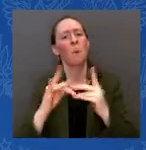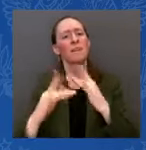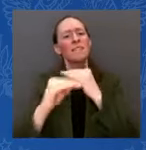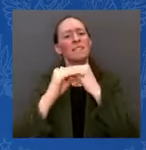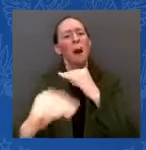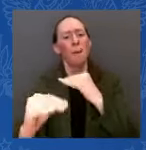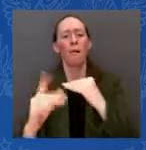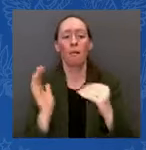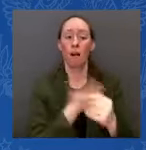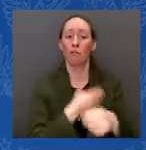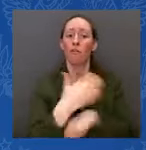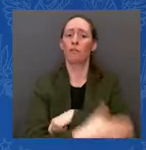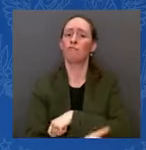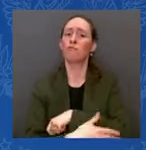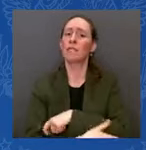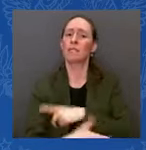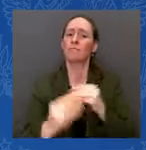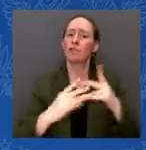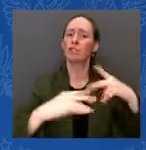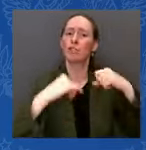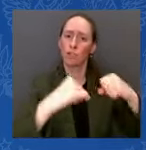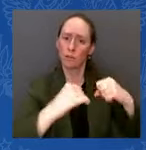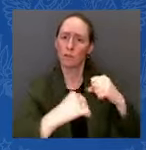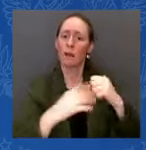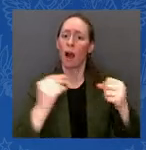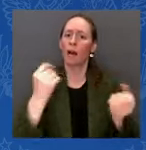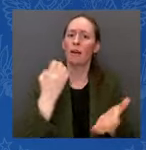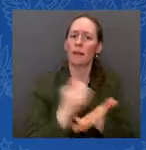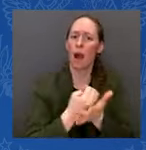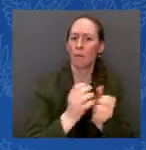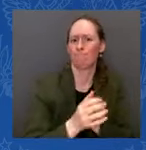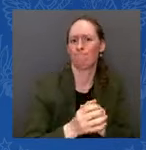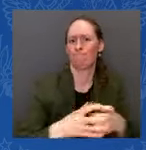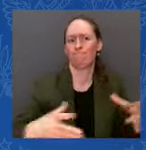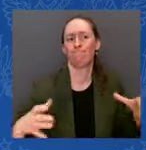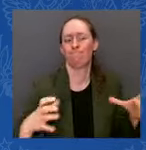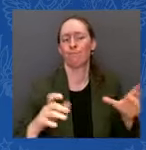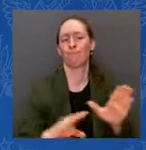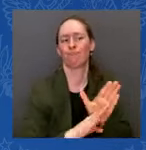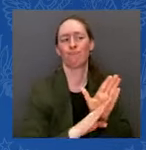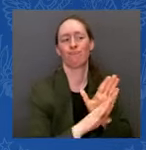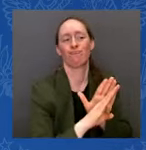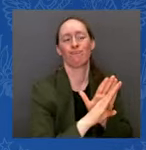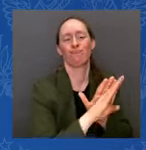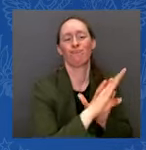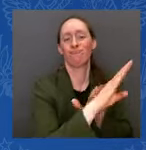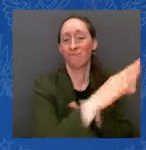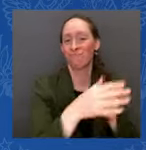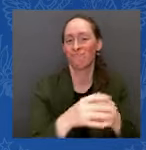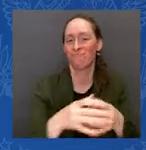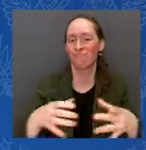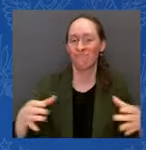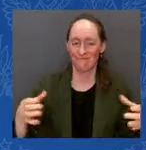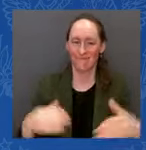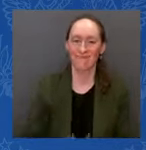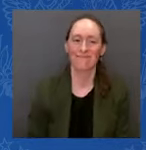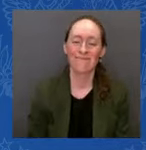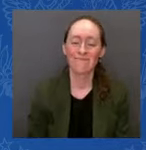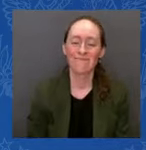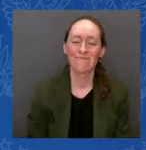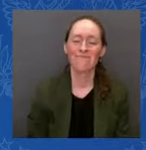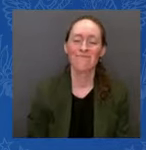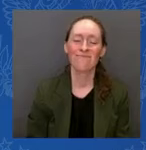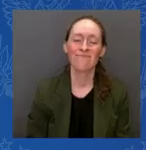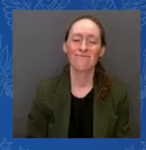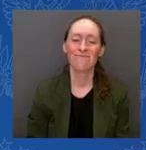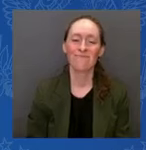our world. Our future security will be built and maintained not just by the courage and professionalism of